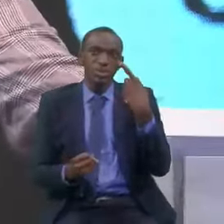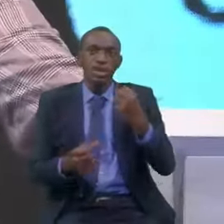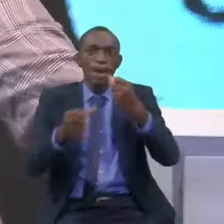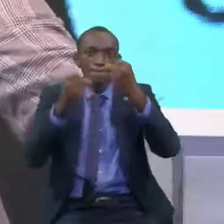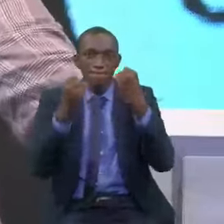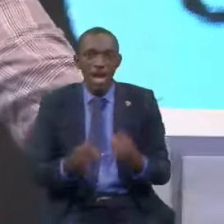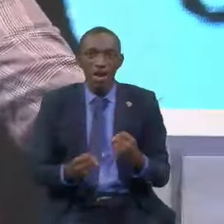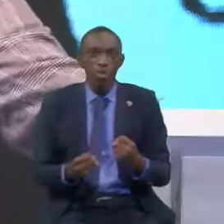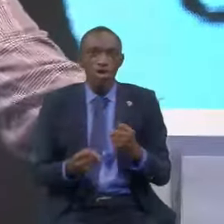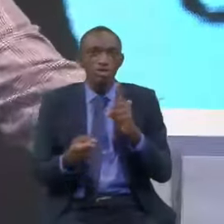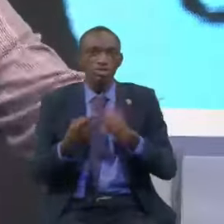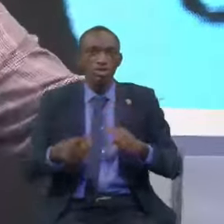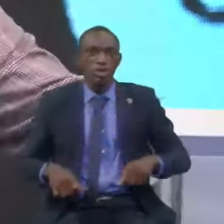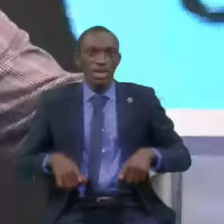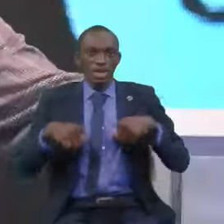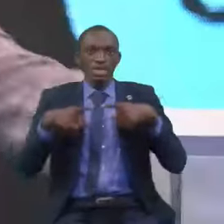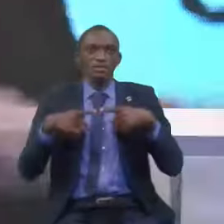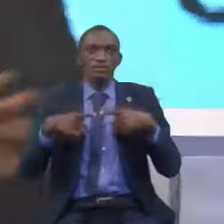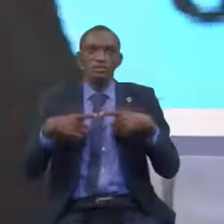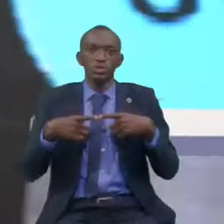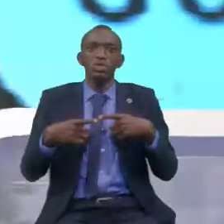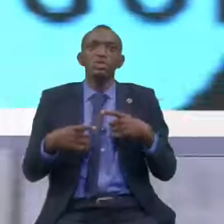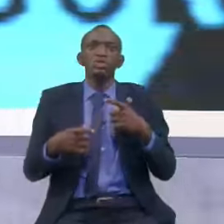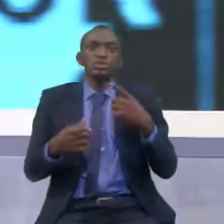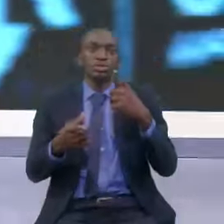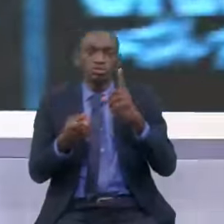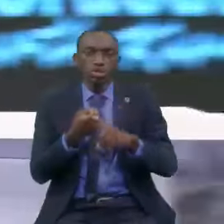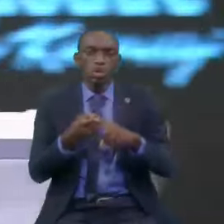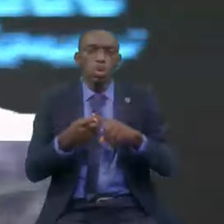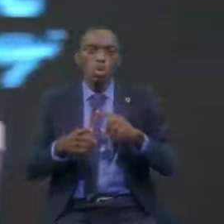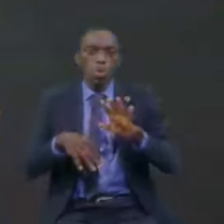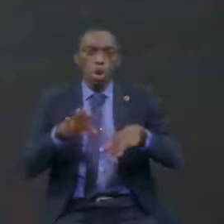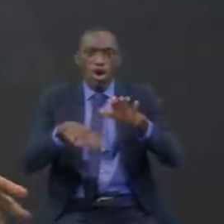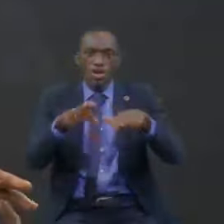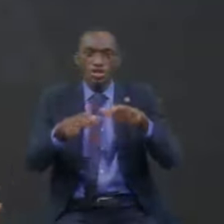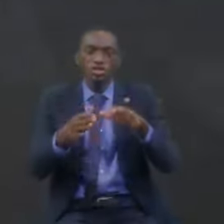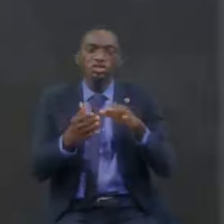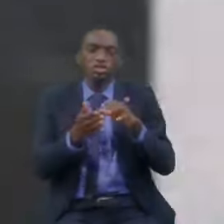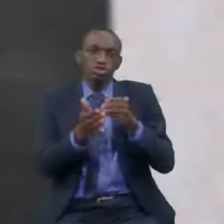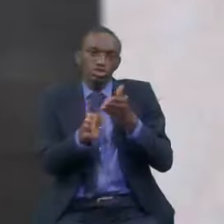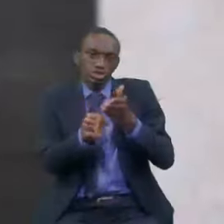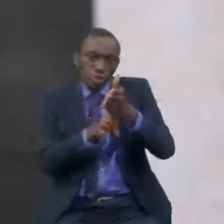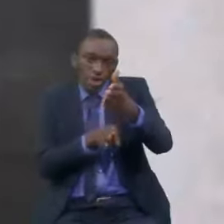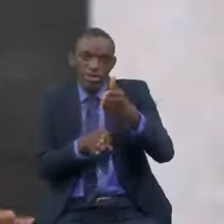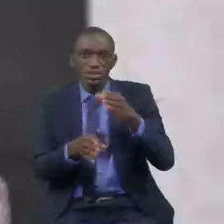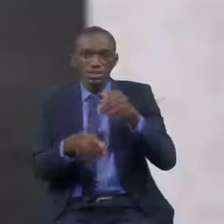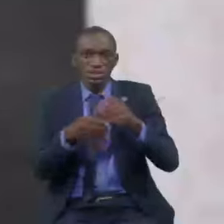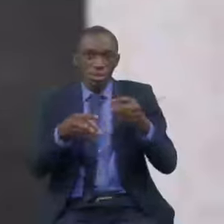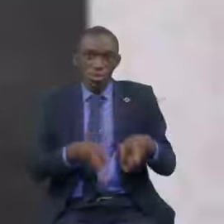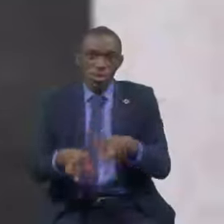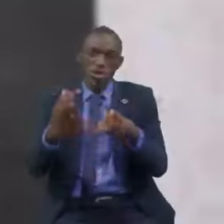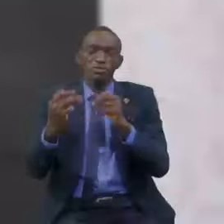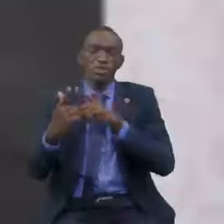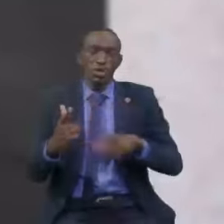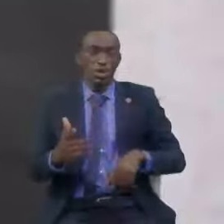live and to walk straight and to walk in the way of the Lord that you have not seen in 40, 50, 70,